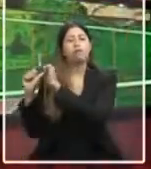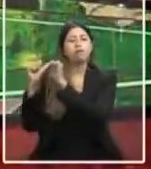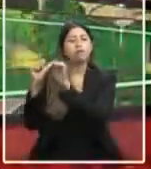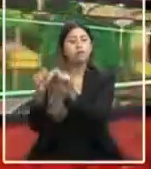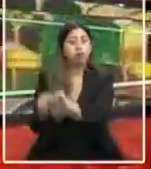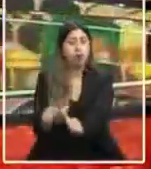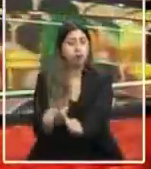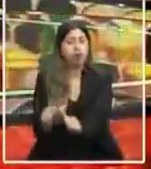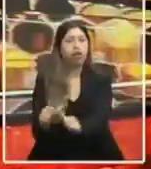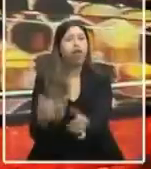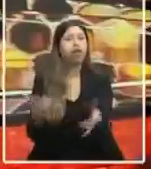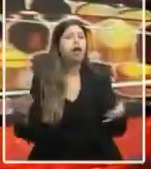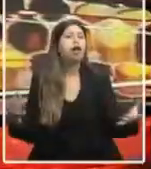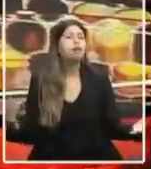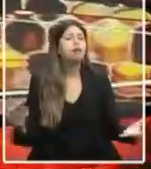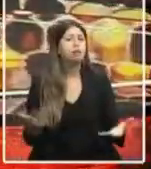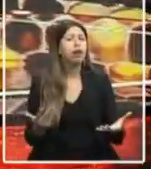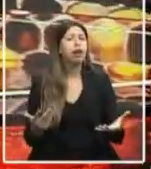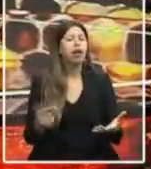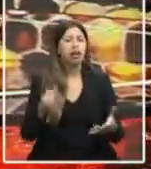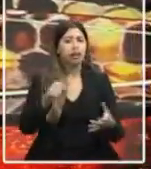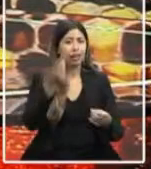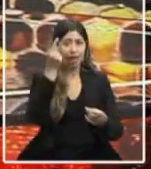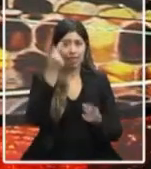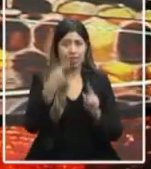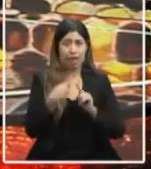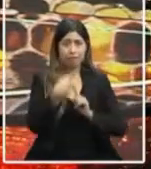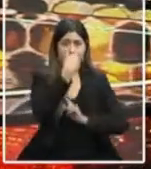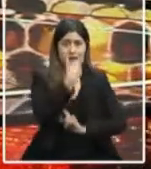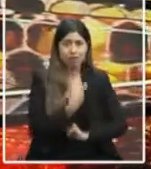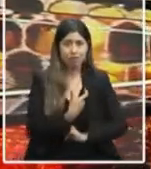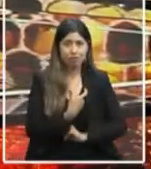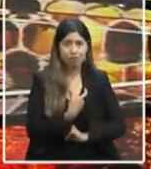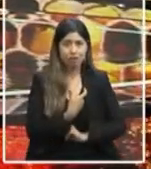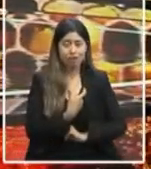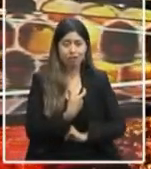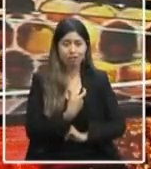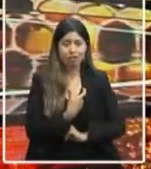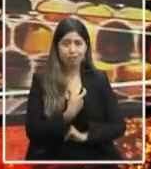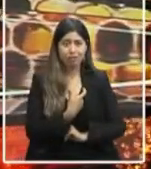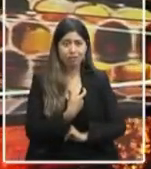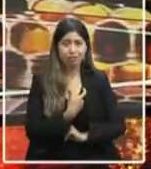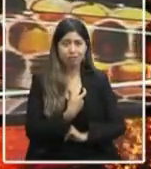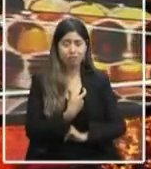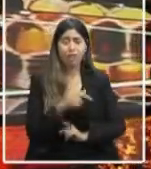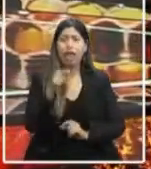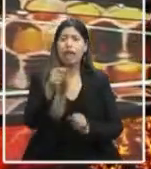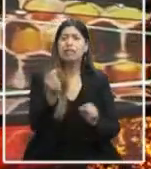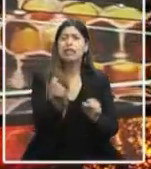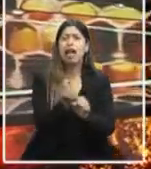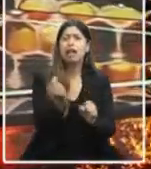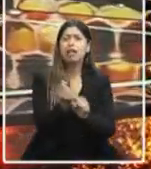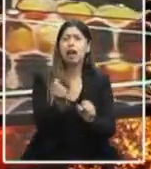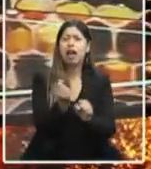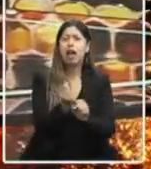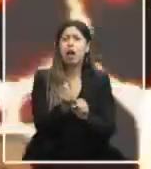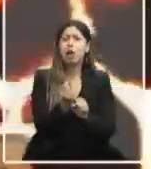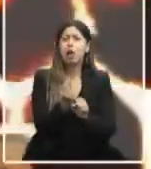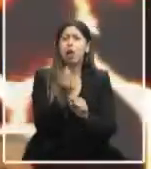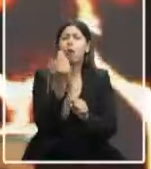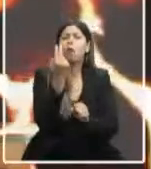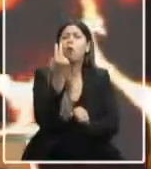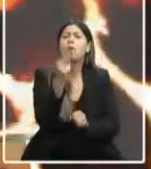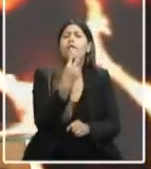it's just an idea, my idea. It did work, probably change your life in a way. What was your